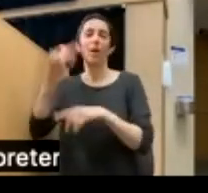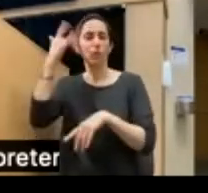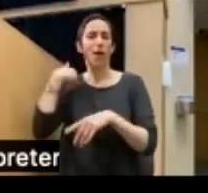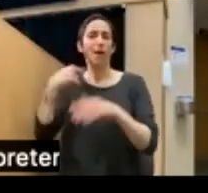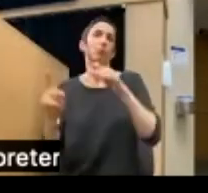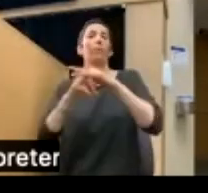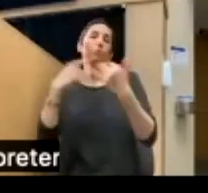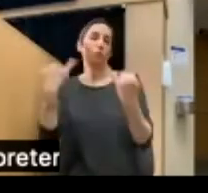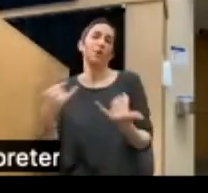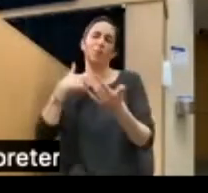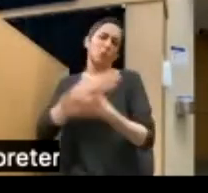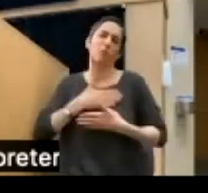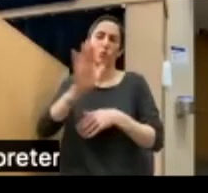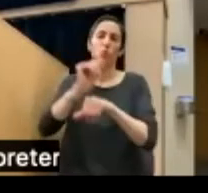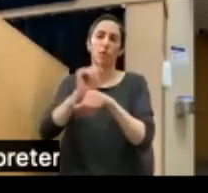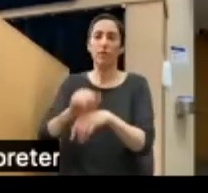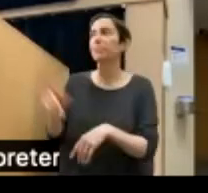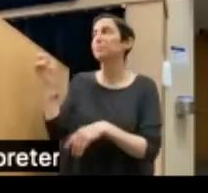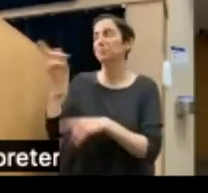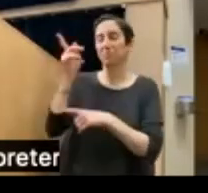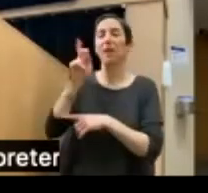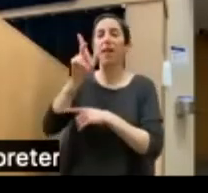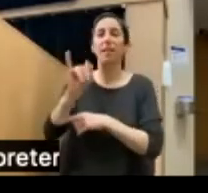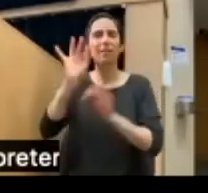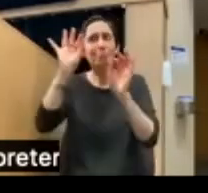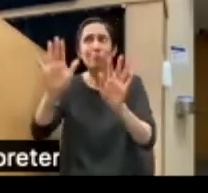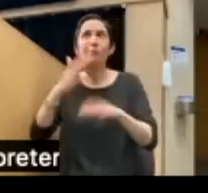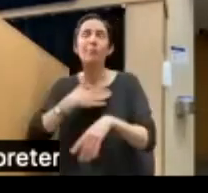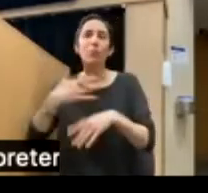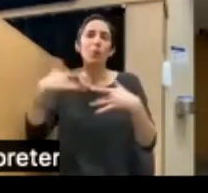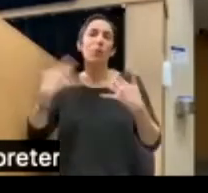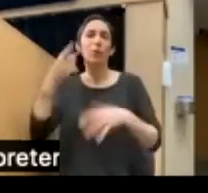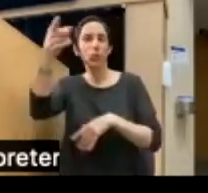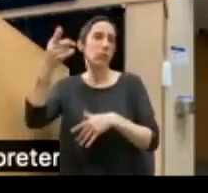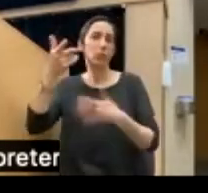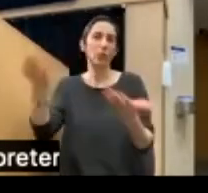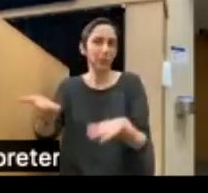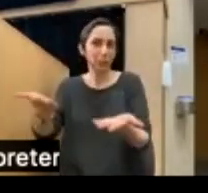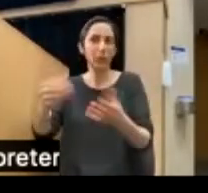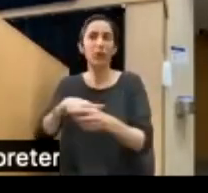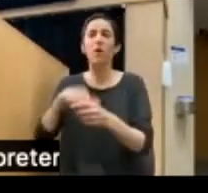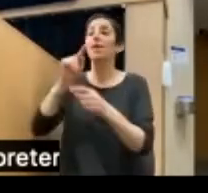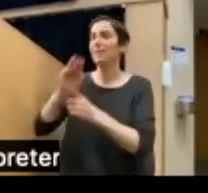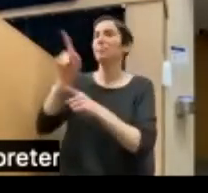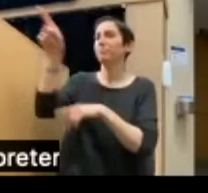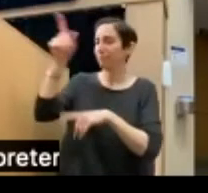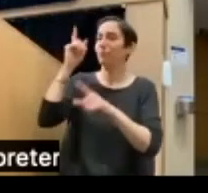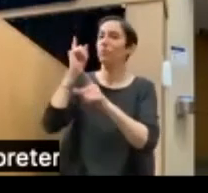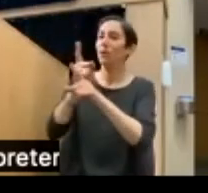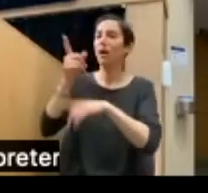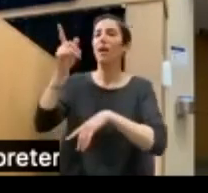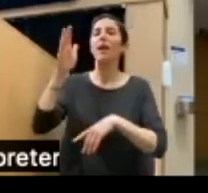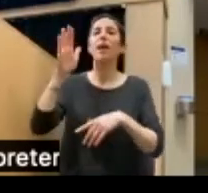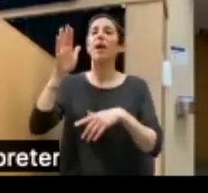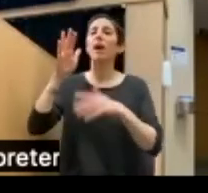Oh, thank you. And I'm so delighted that you're able to be here. And actually, Tim is very much in line with sort of that idea of how can you boost